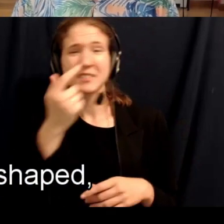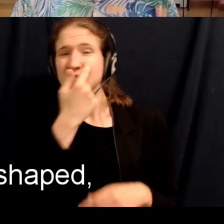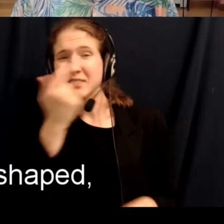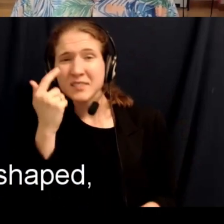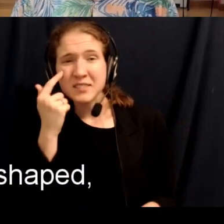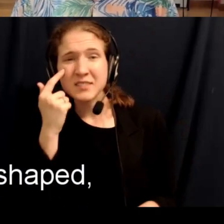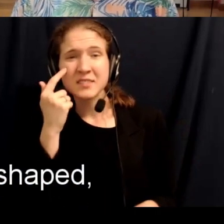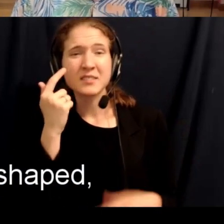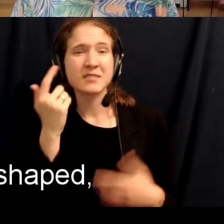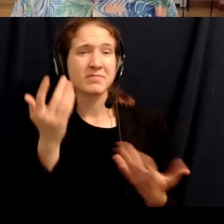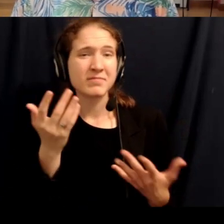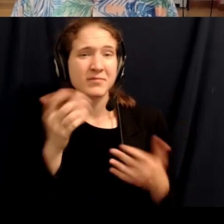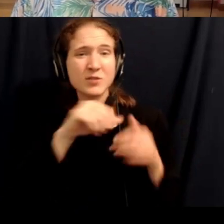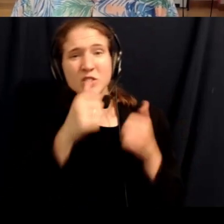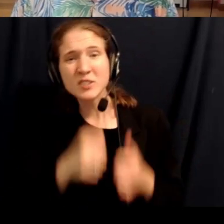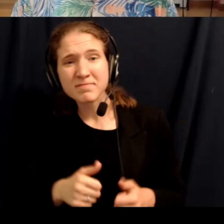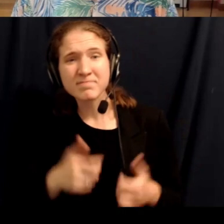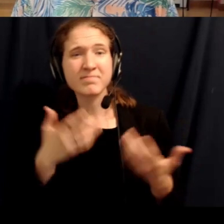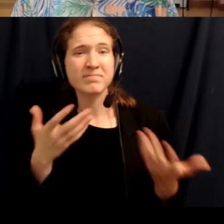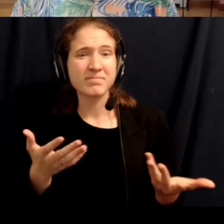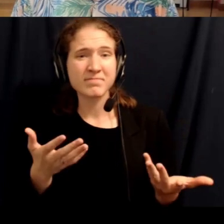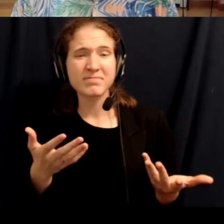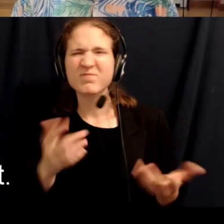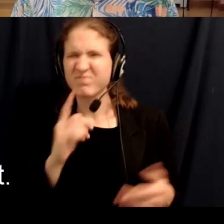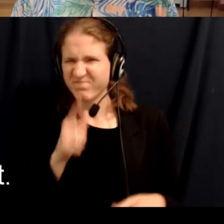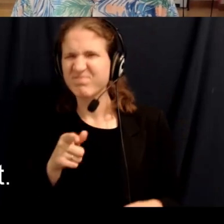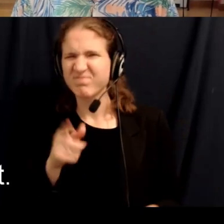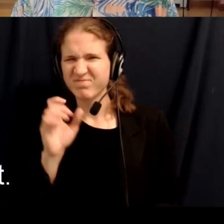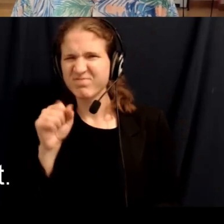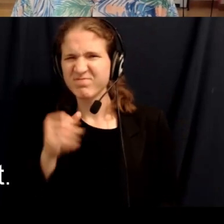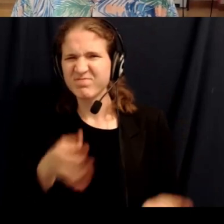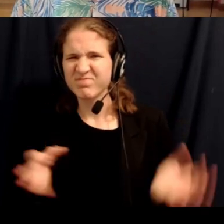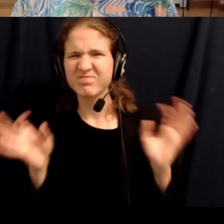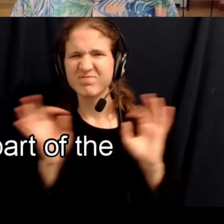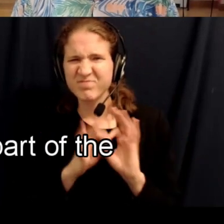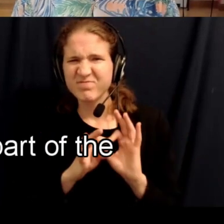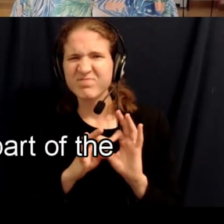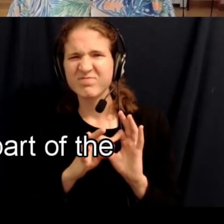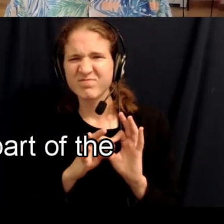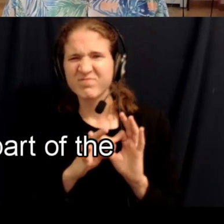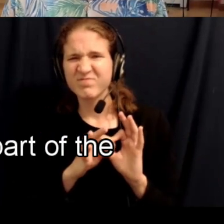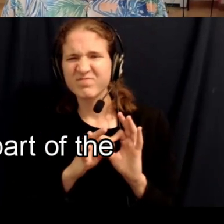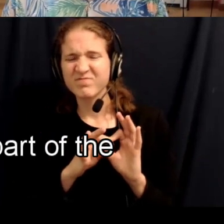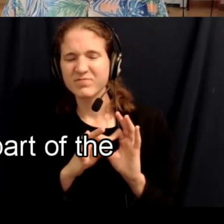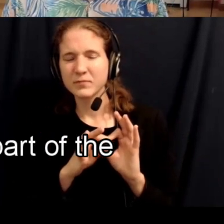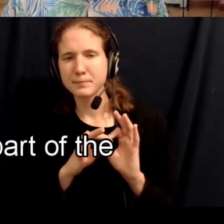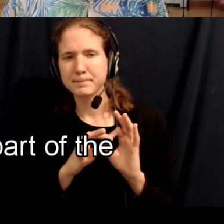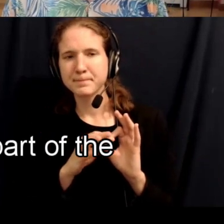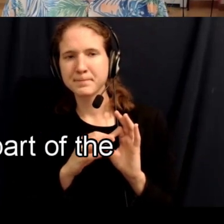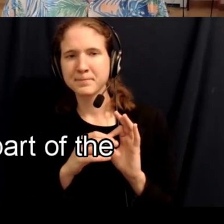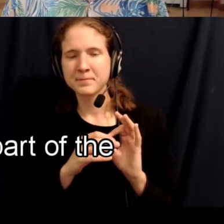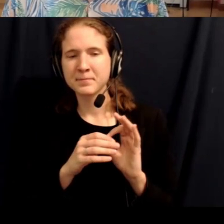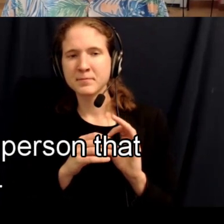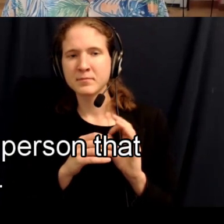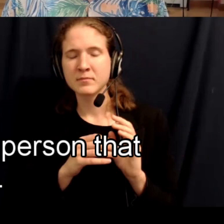the eyes, they're shaped, it becomes it's so important, it becomes such a big, part of